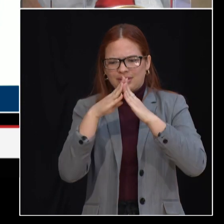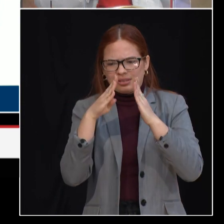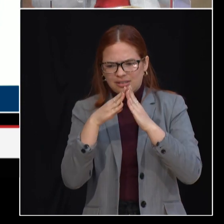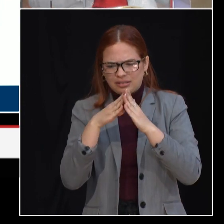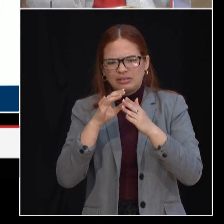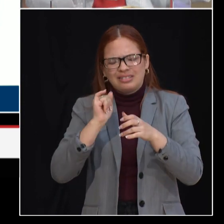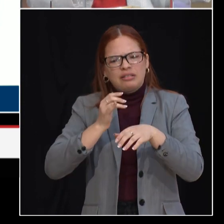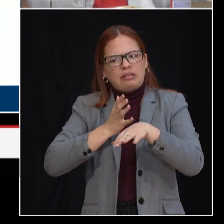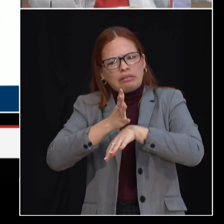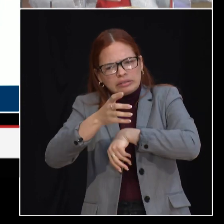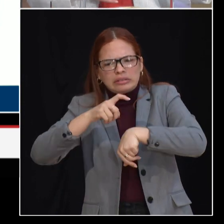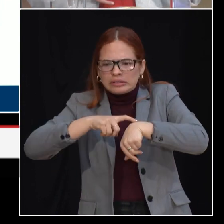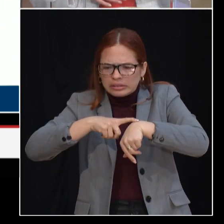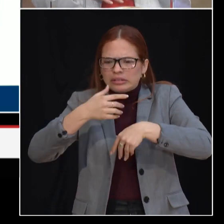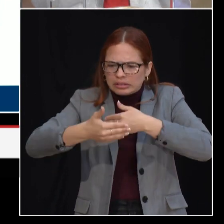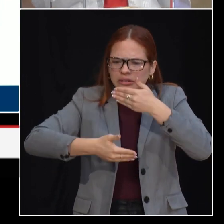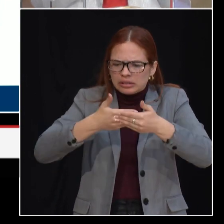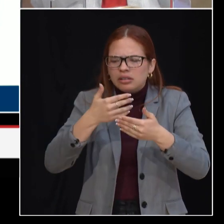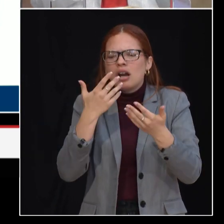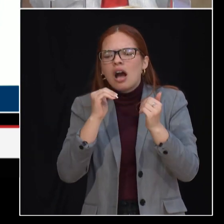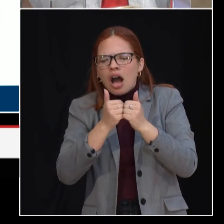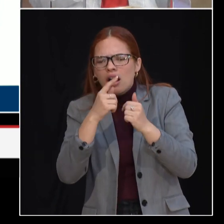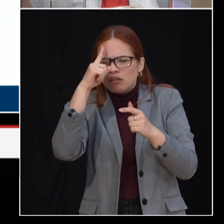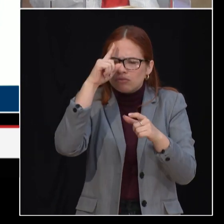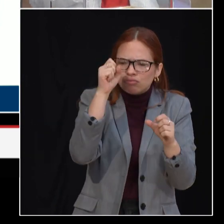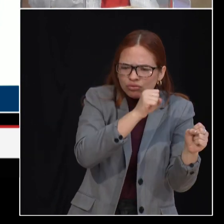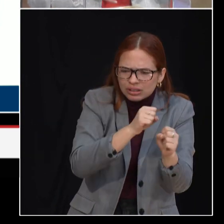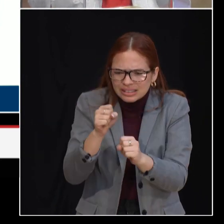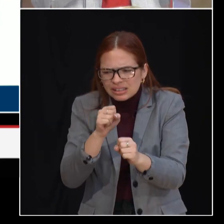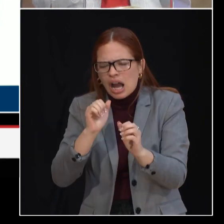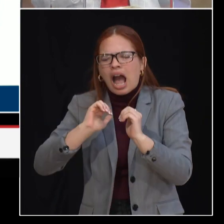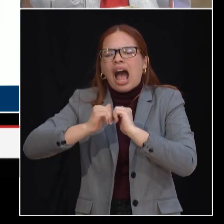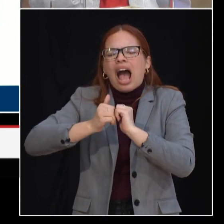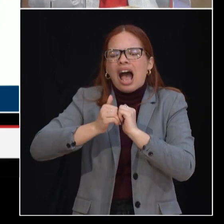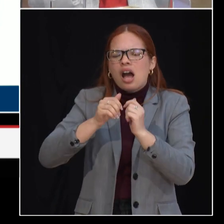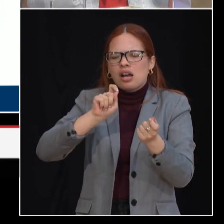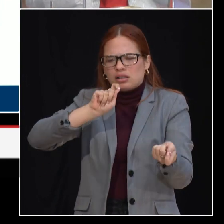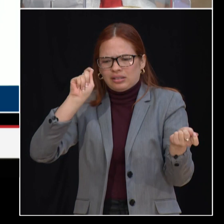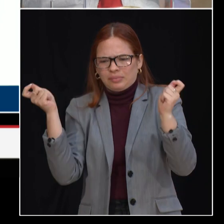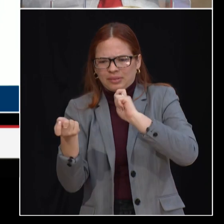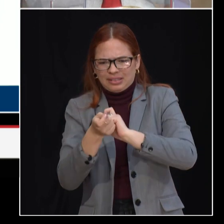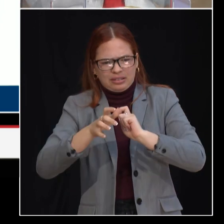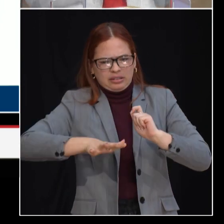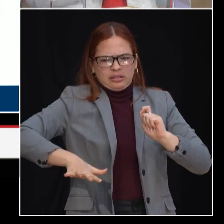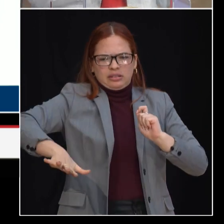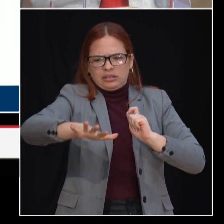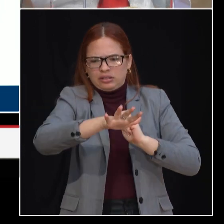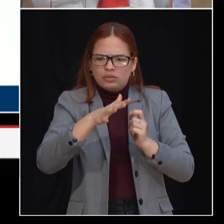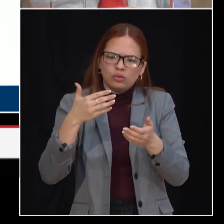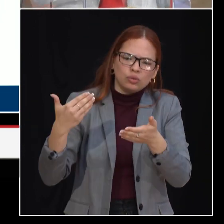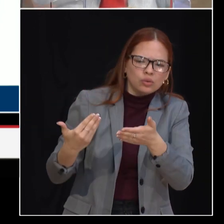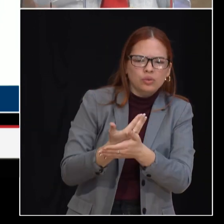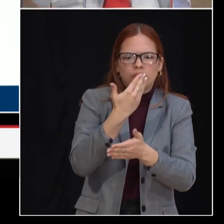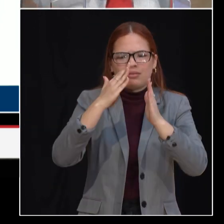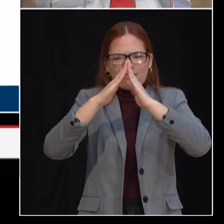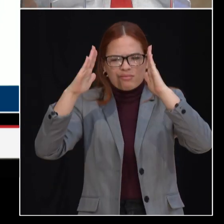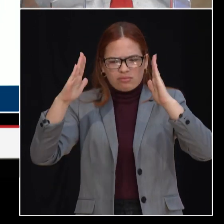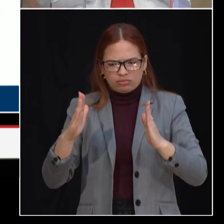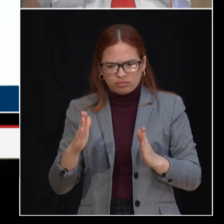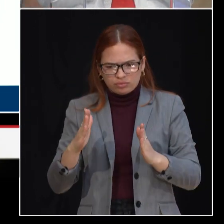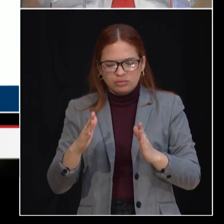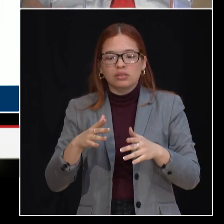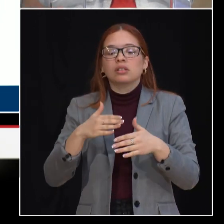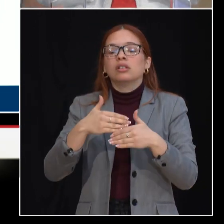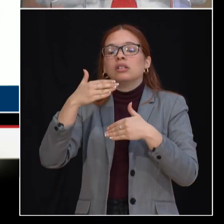of our downtown strategy, which is changing the space, lots of new housing. This next session, we're going to